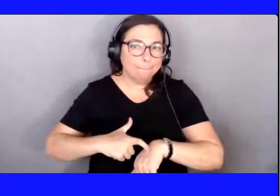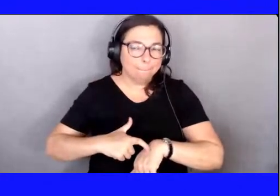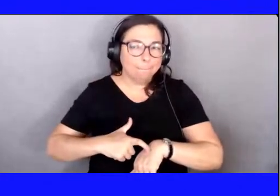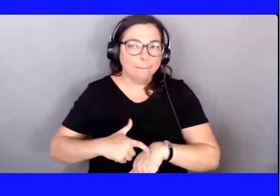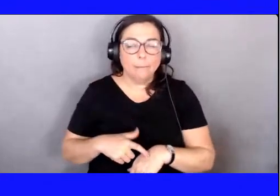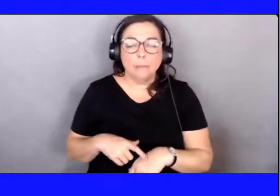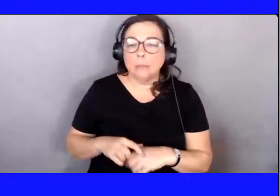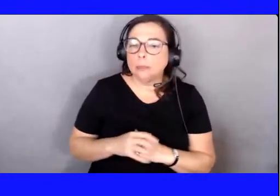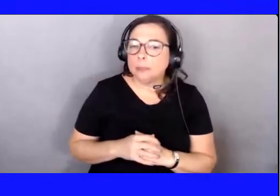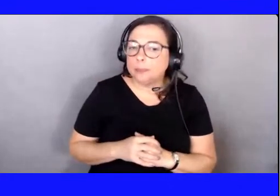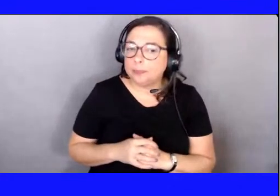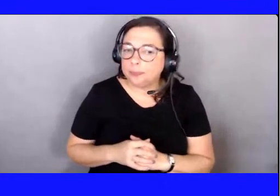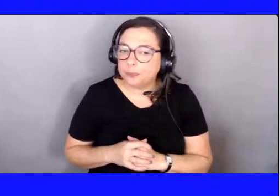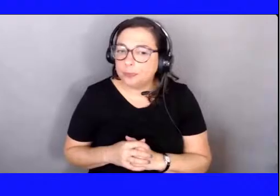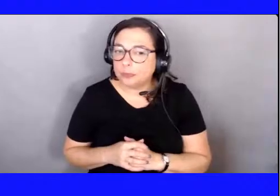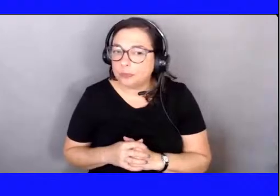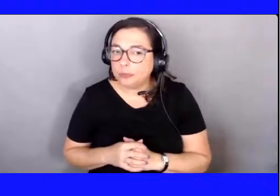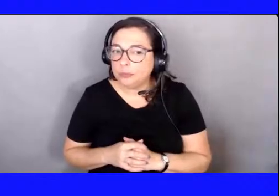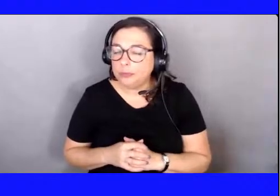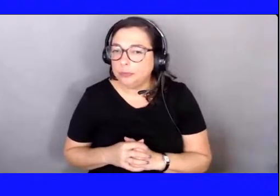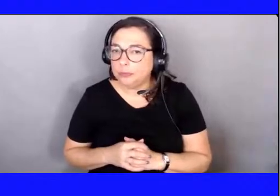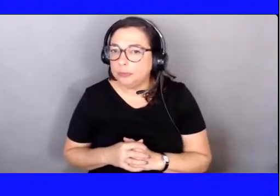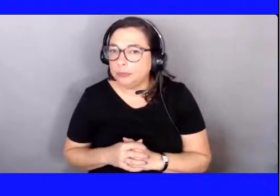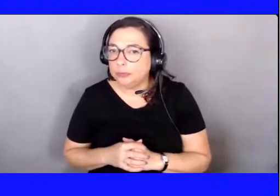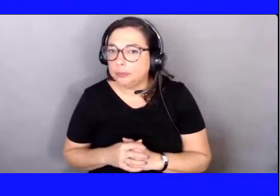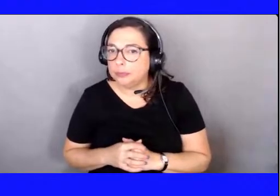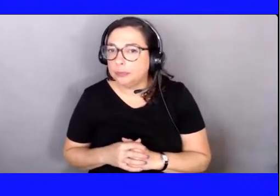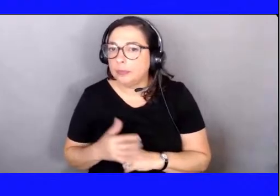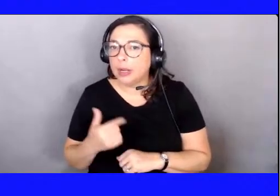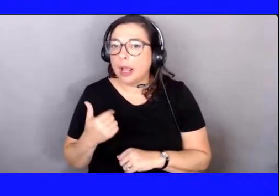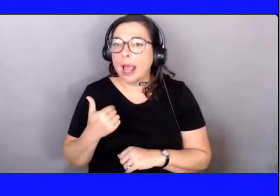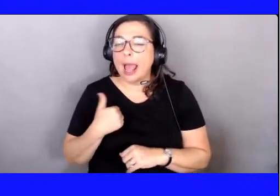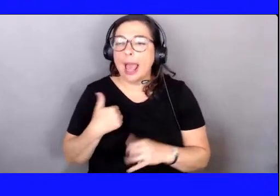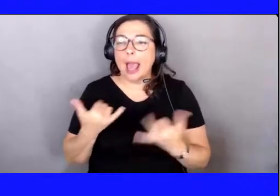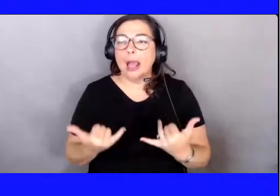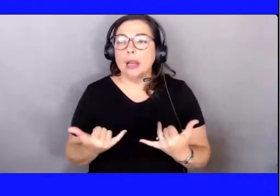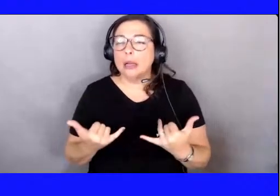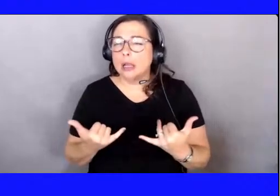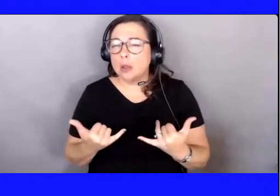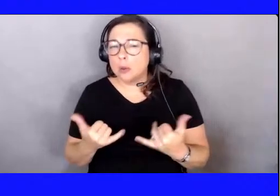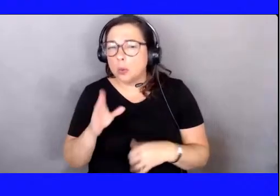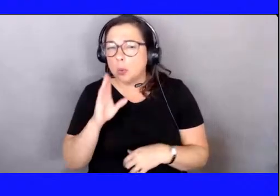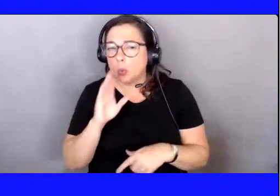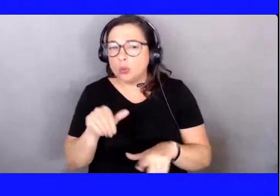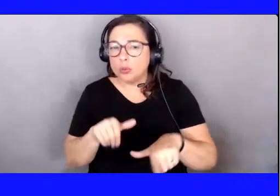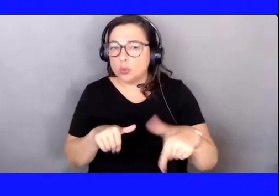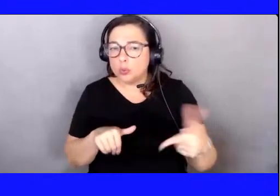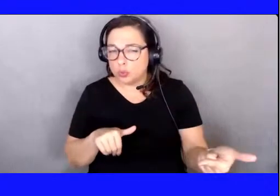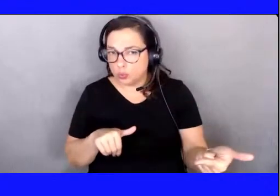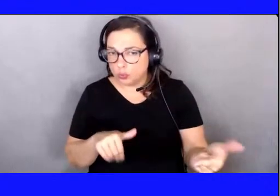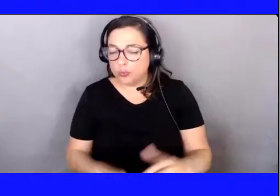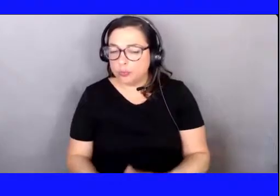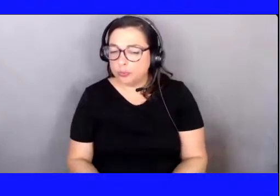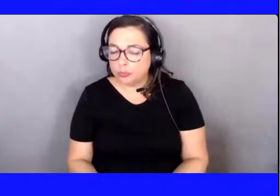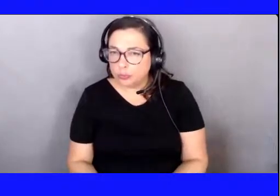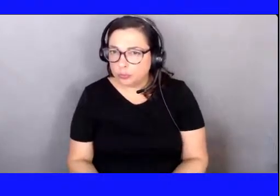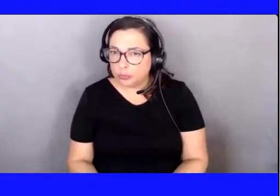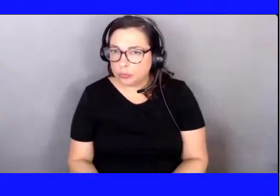So much there. Was I would turn the meeting over to Ms. Stone and ready to give speaks.